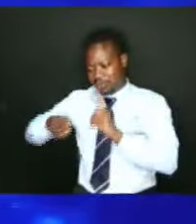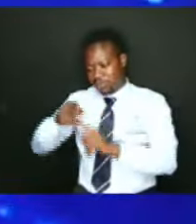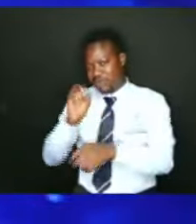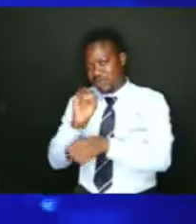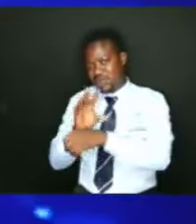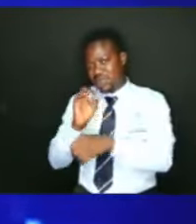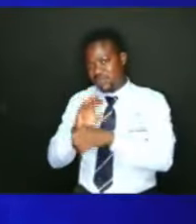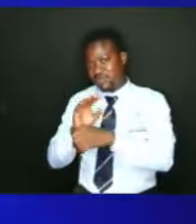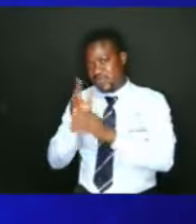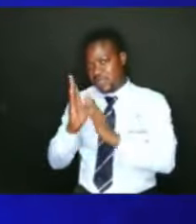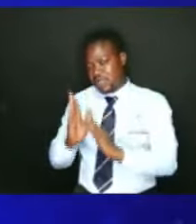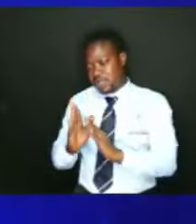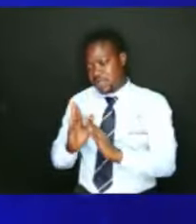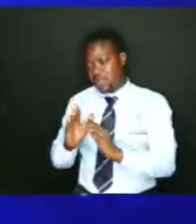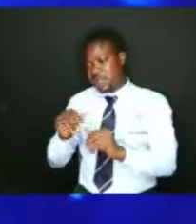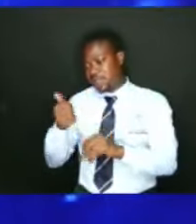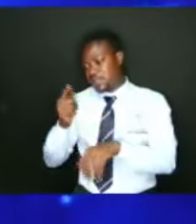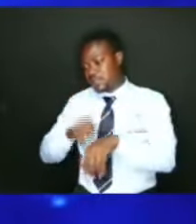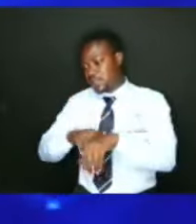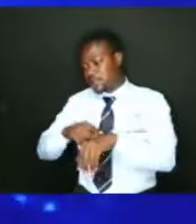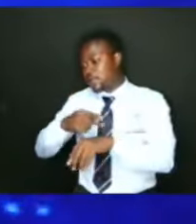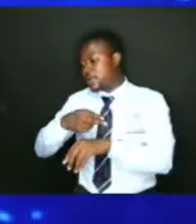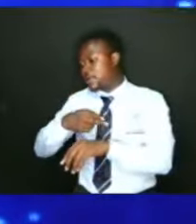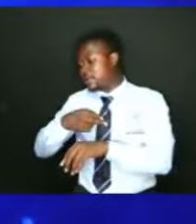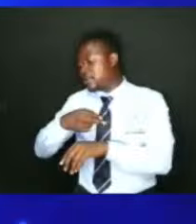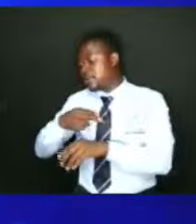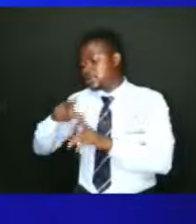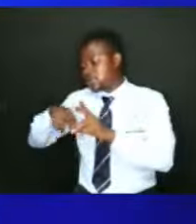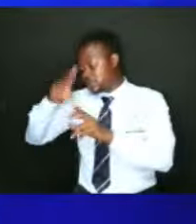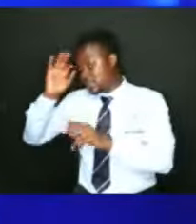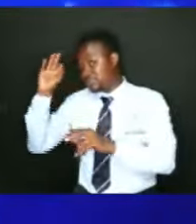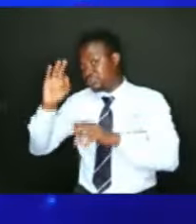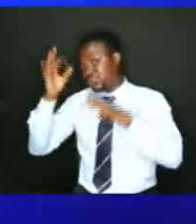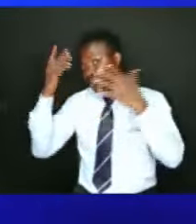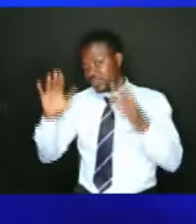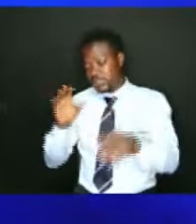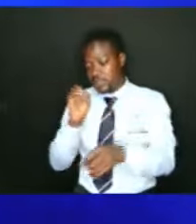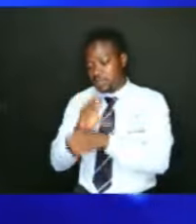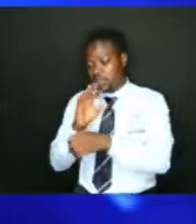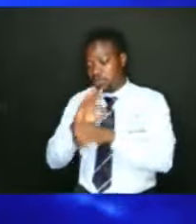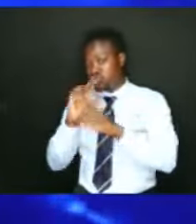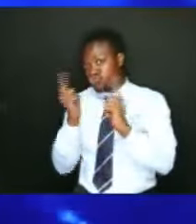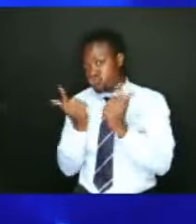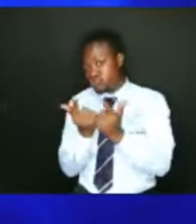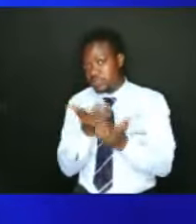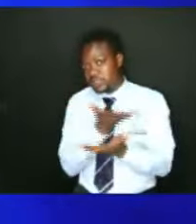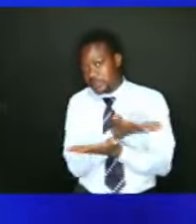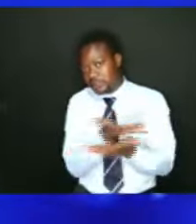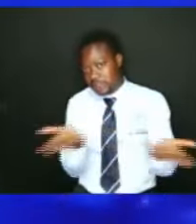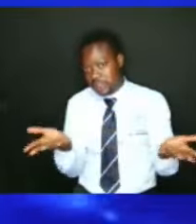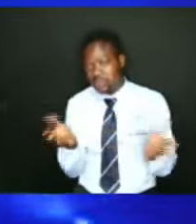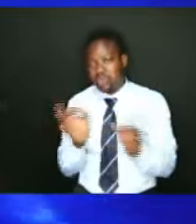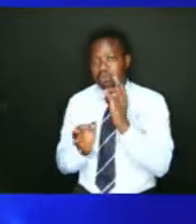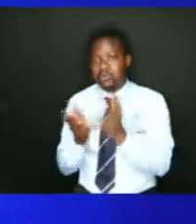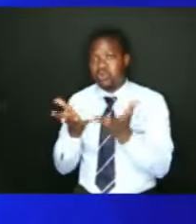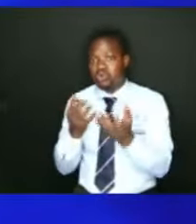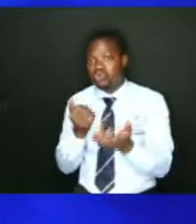on the screens anytime our Father ministers. So that if you are looking for extra